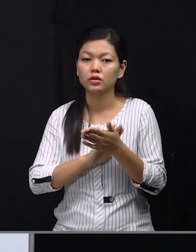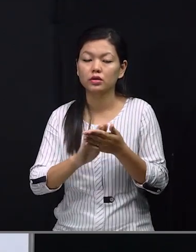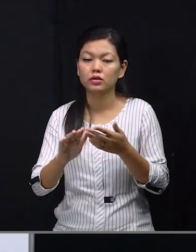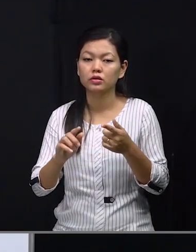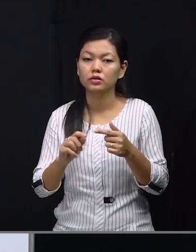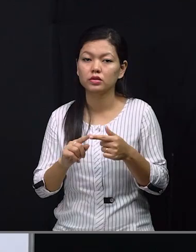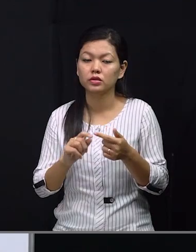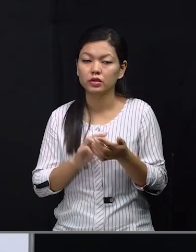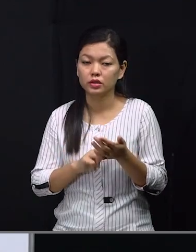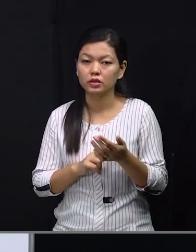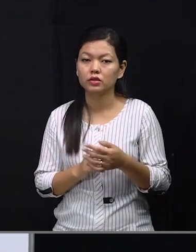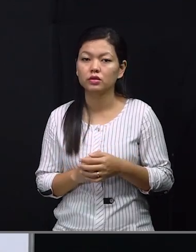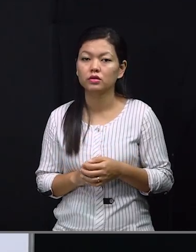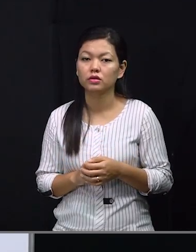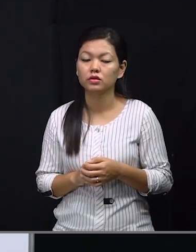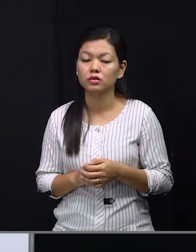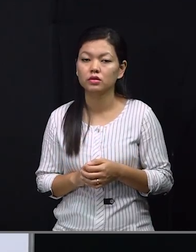then